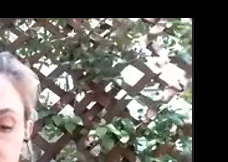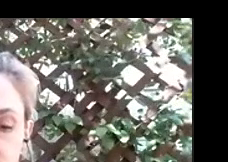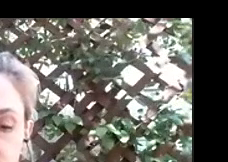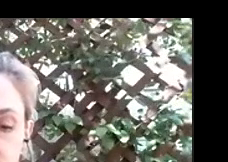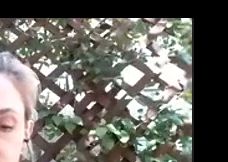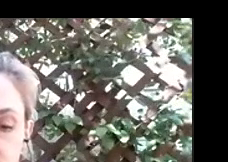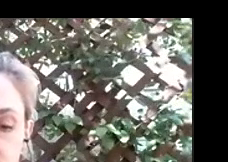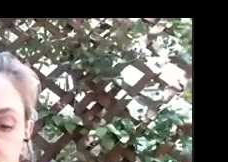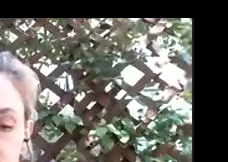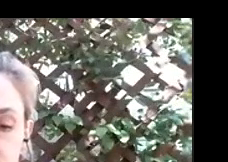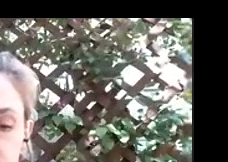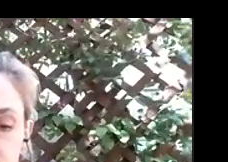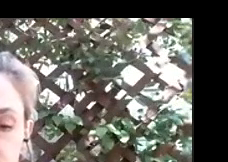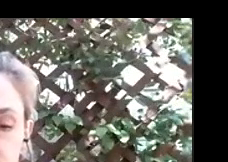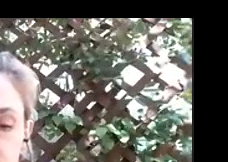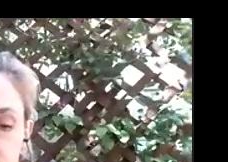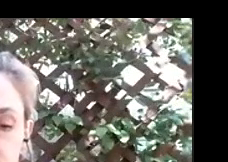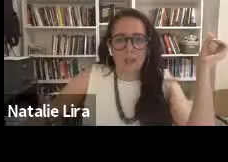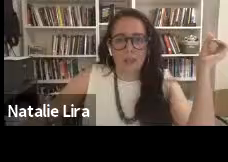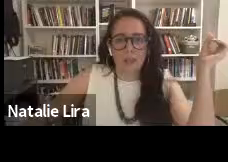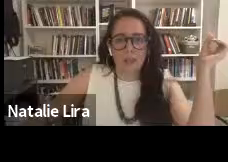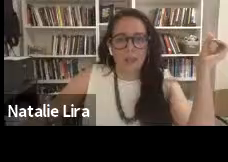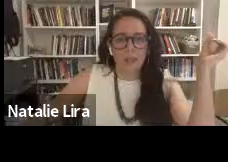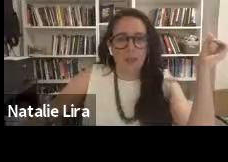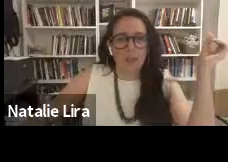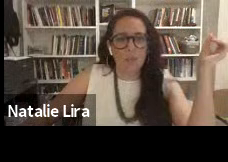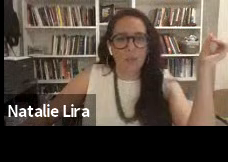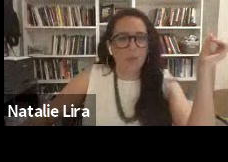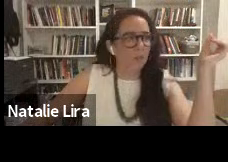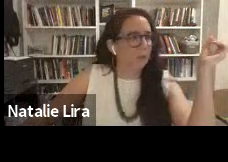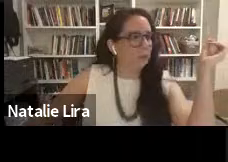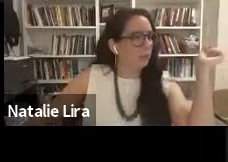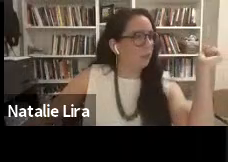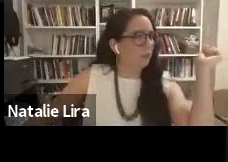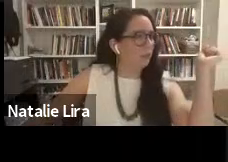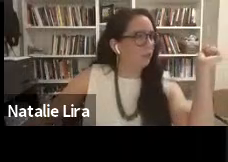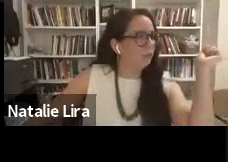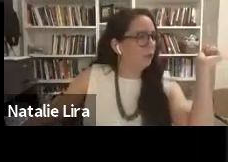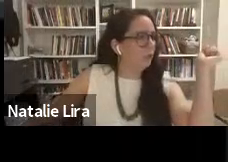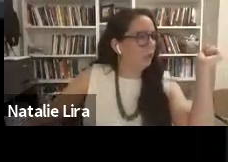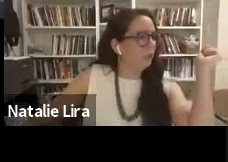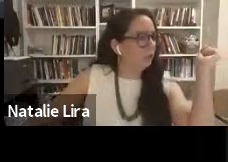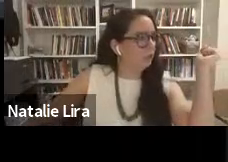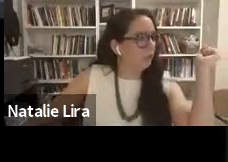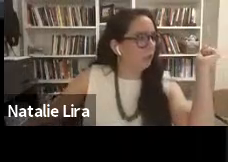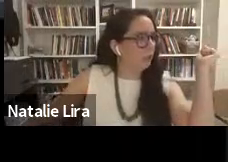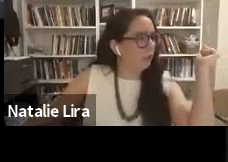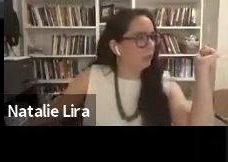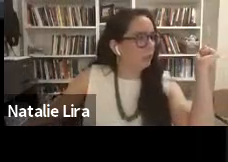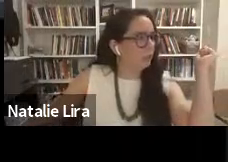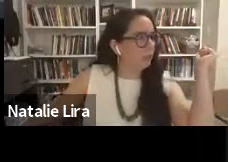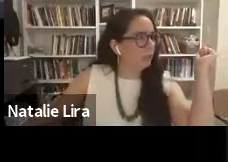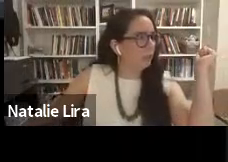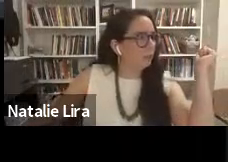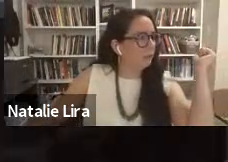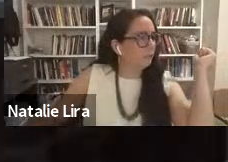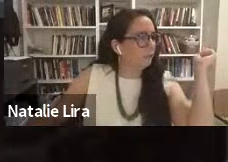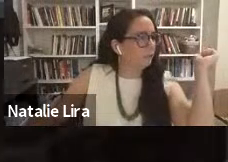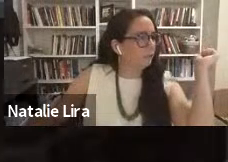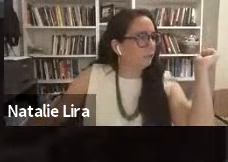share this and let me know if you can hear it okay